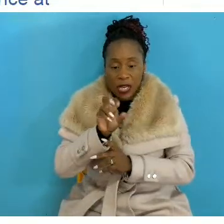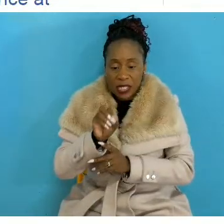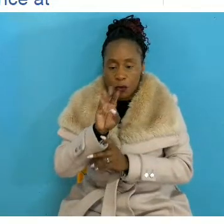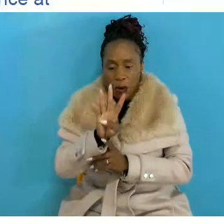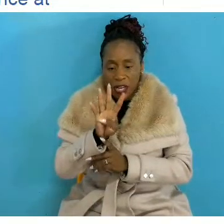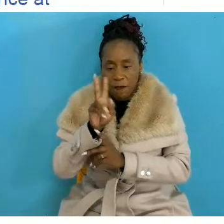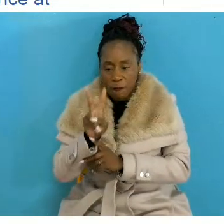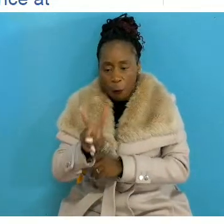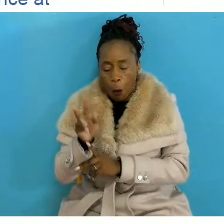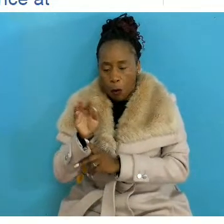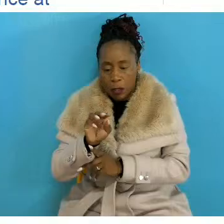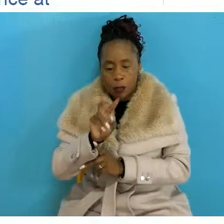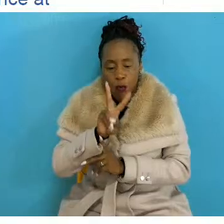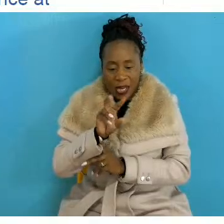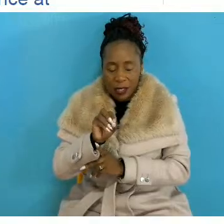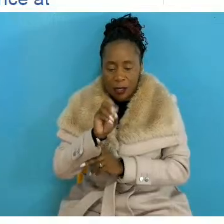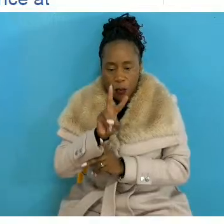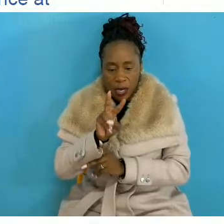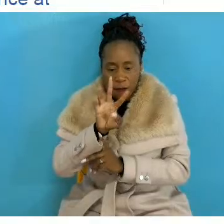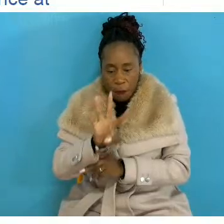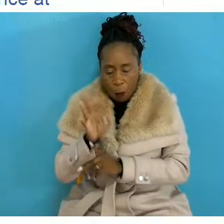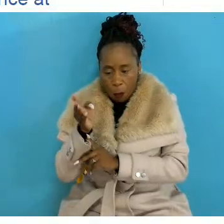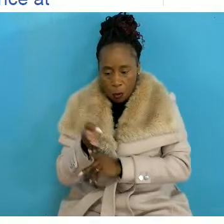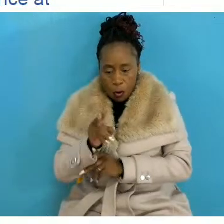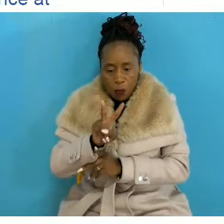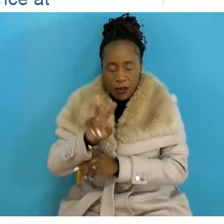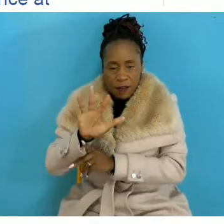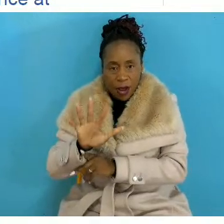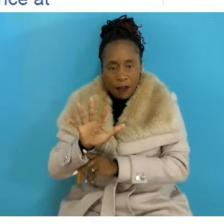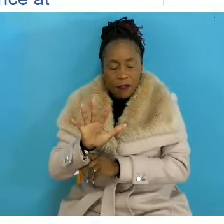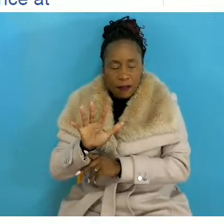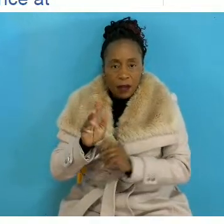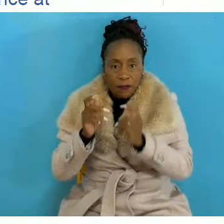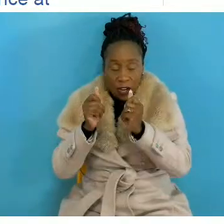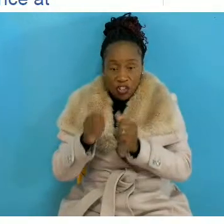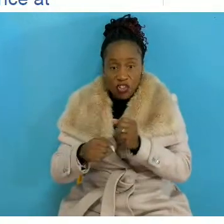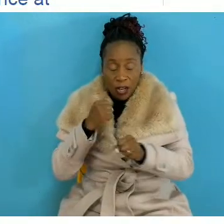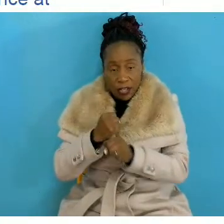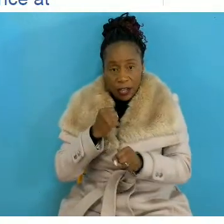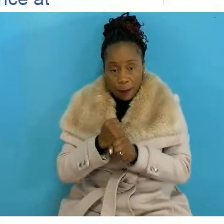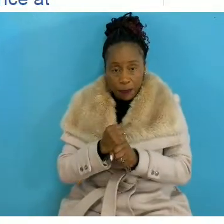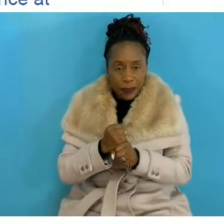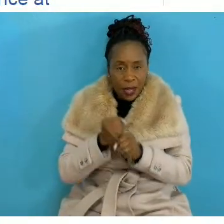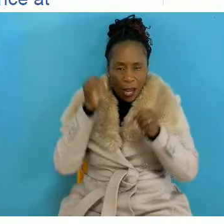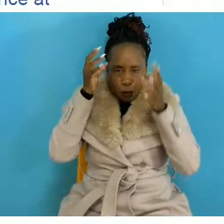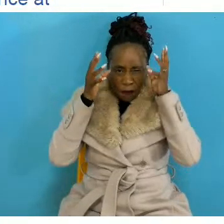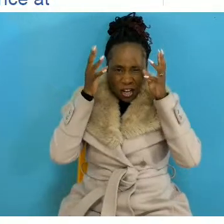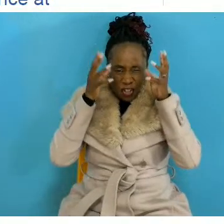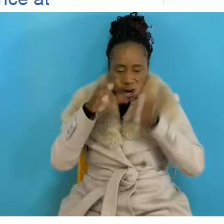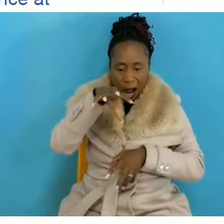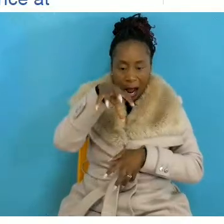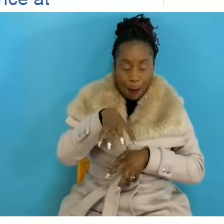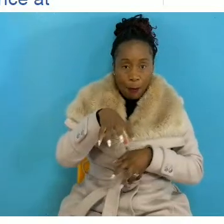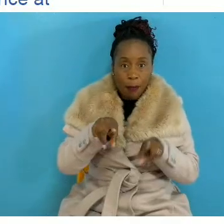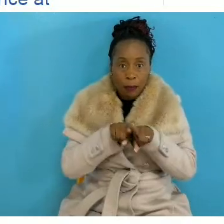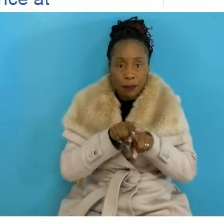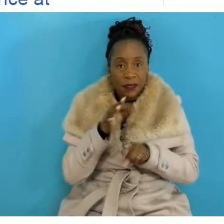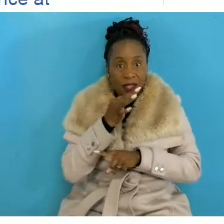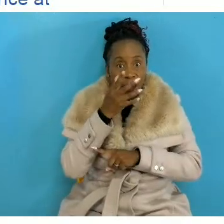2024-2025 financial year, Chair. Chair, the Innovation Hub, as we said, although it is